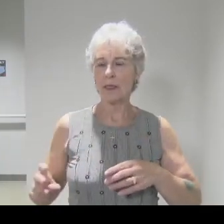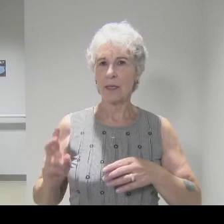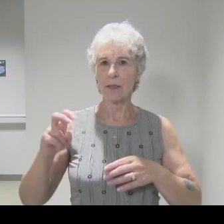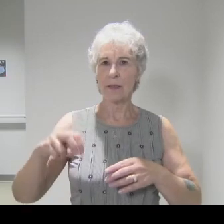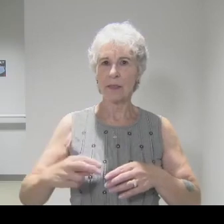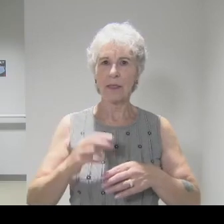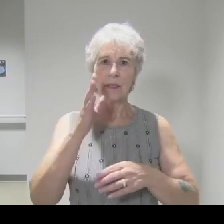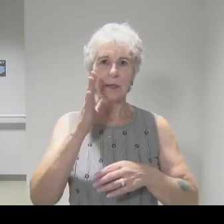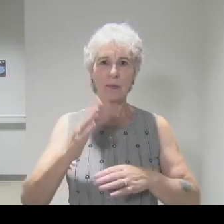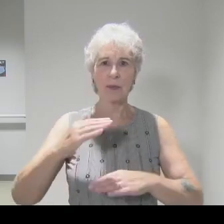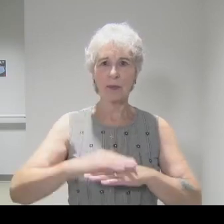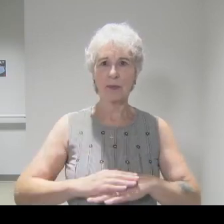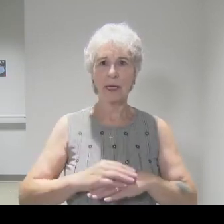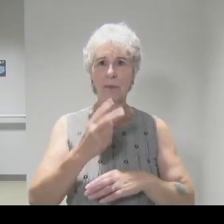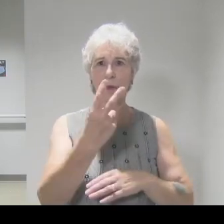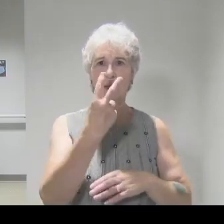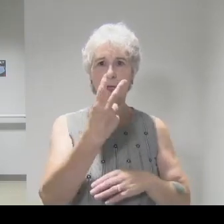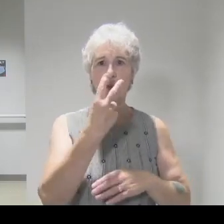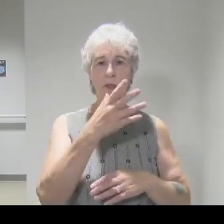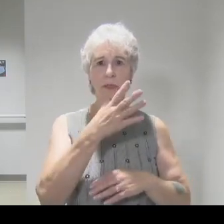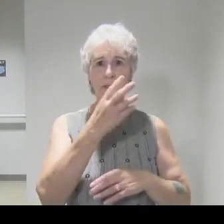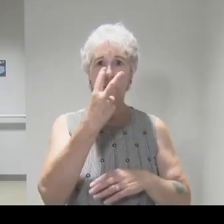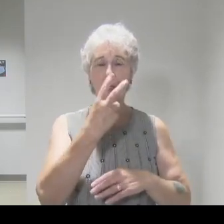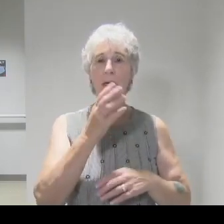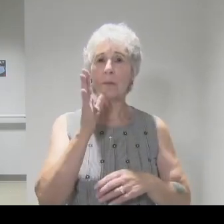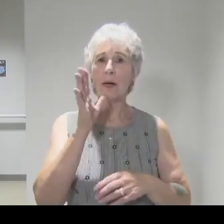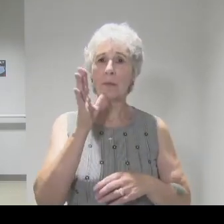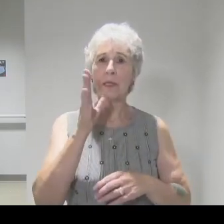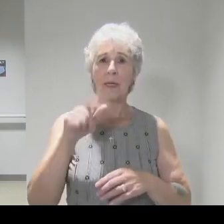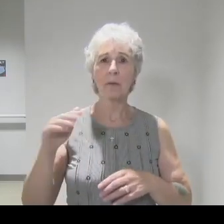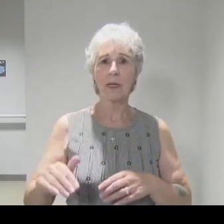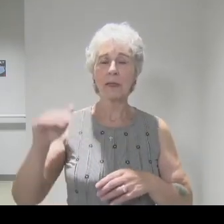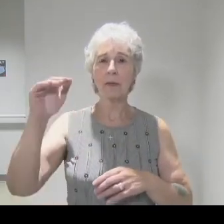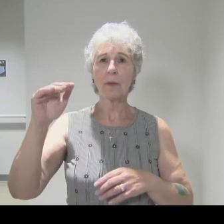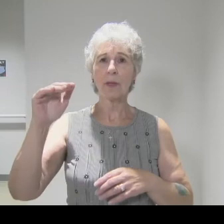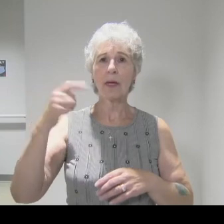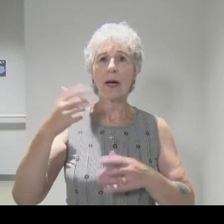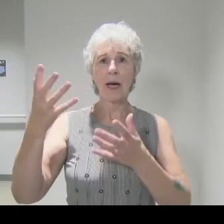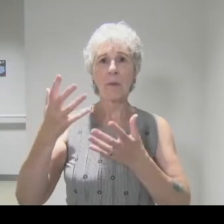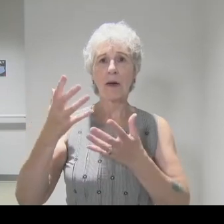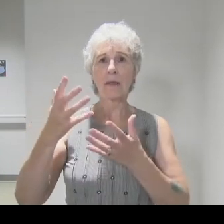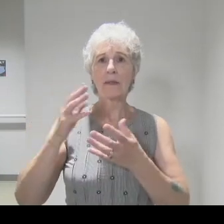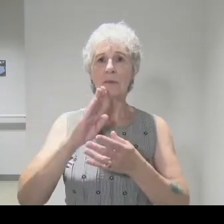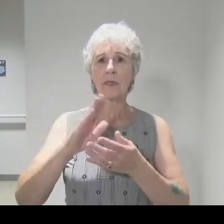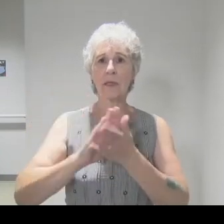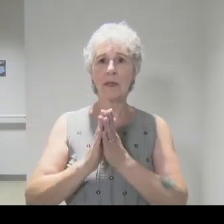looked in his wife's eyes, and said, "Mommy, when I grow up, I want to be a woman of